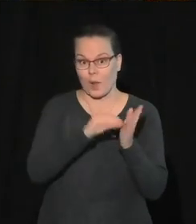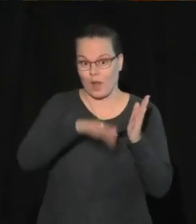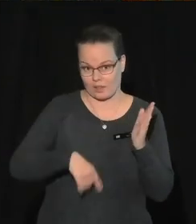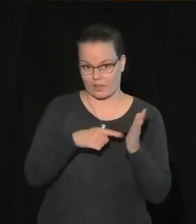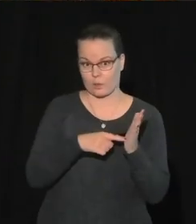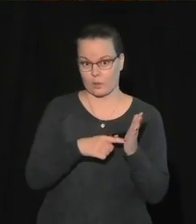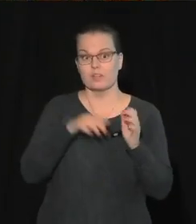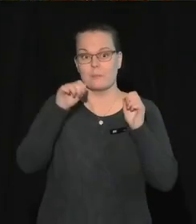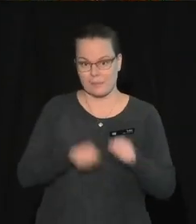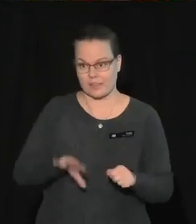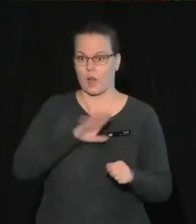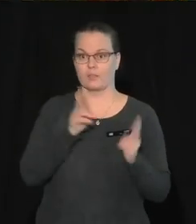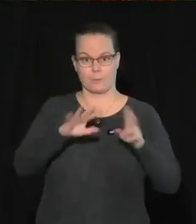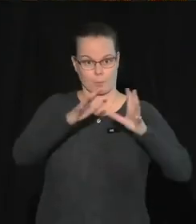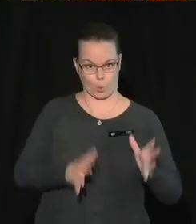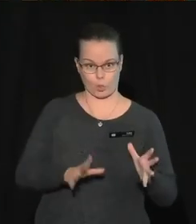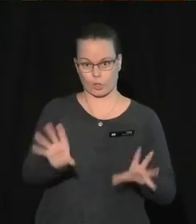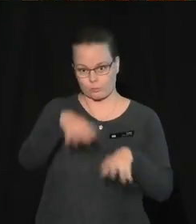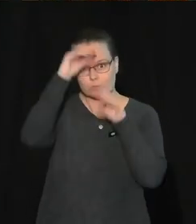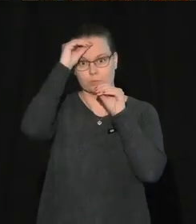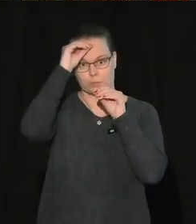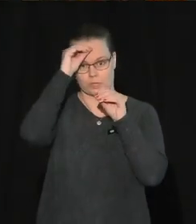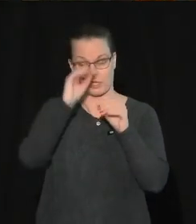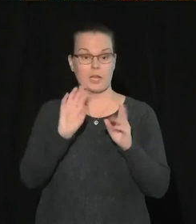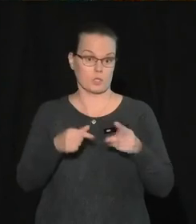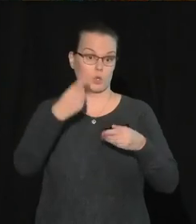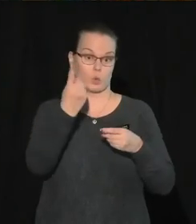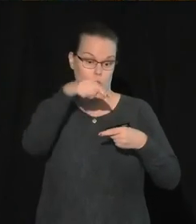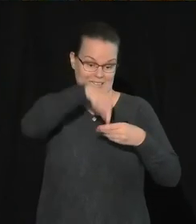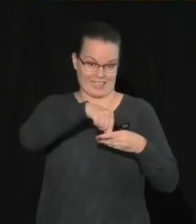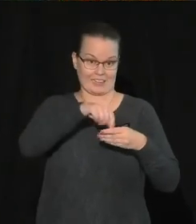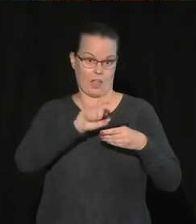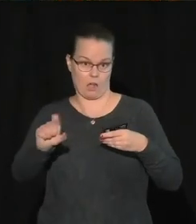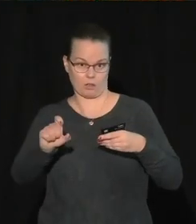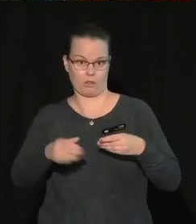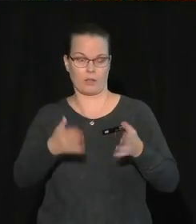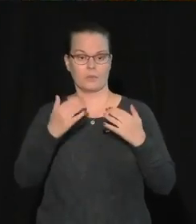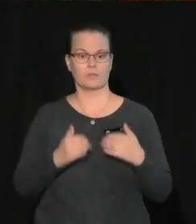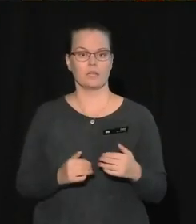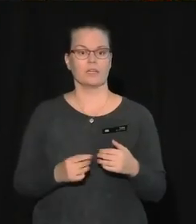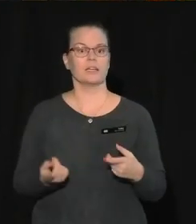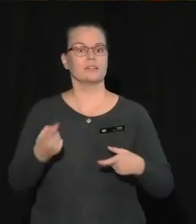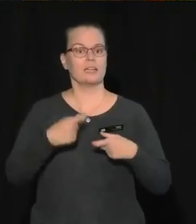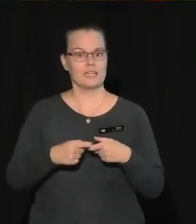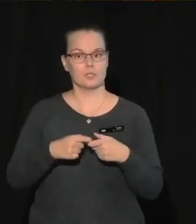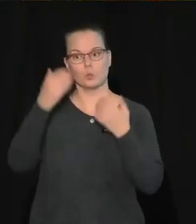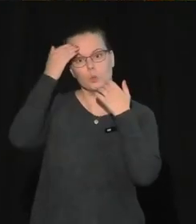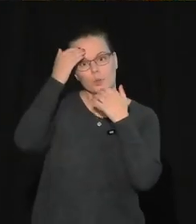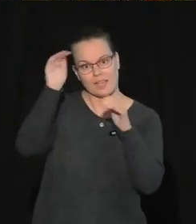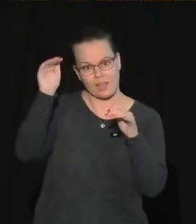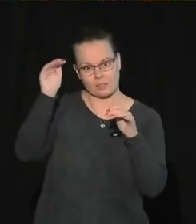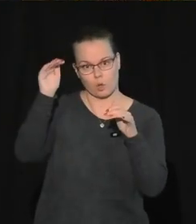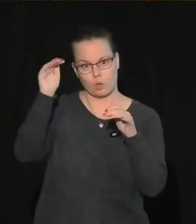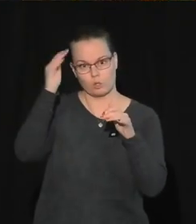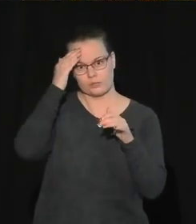have put in the annex of the directive. It relates to the information